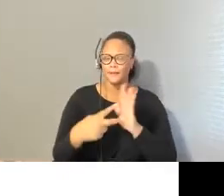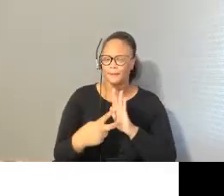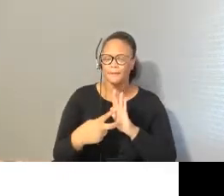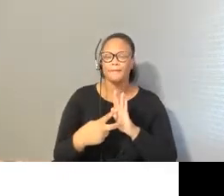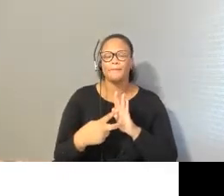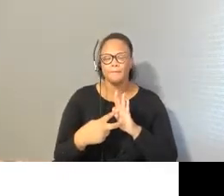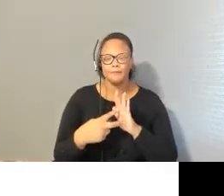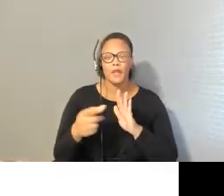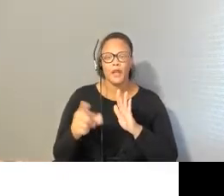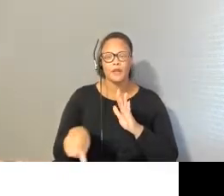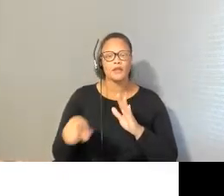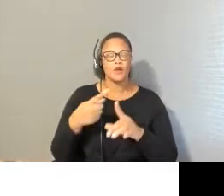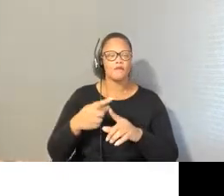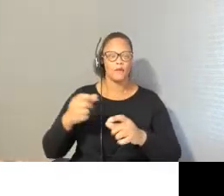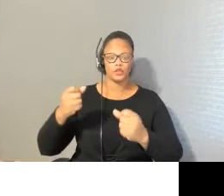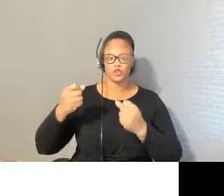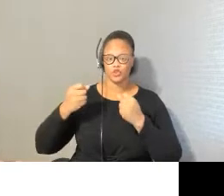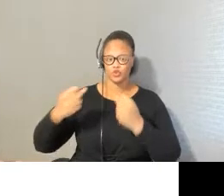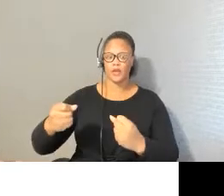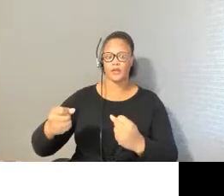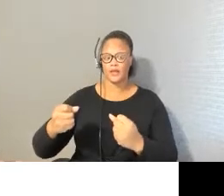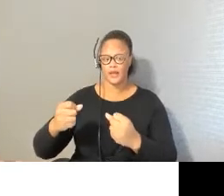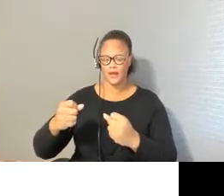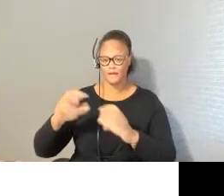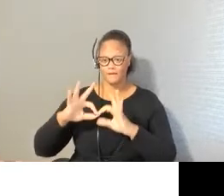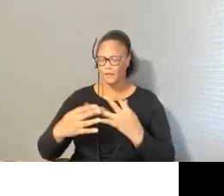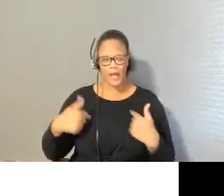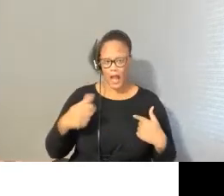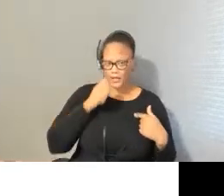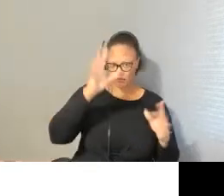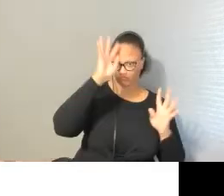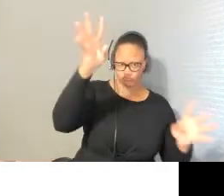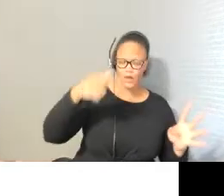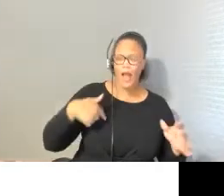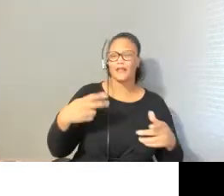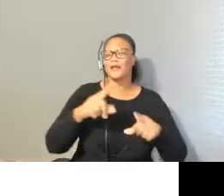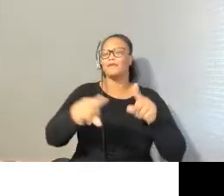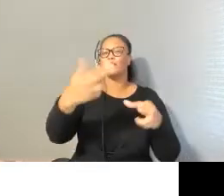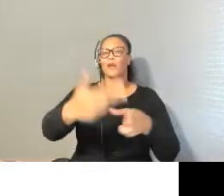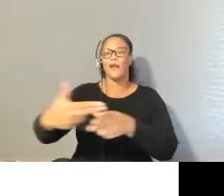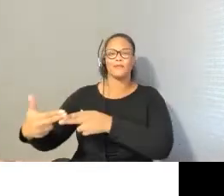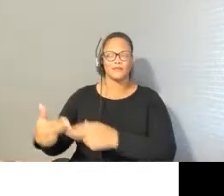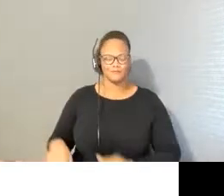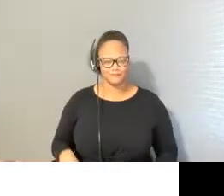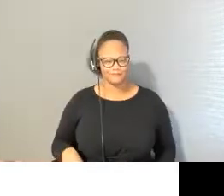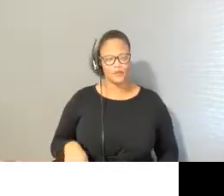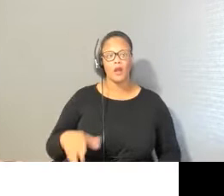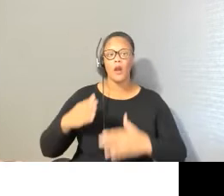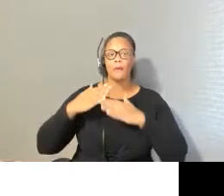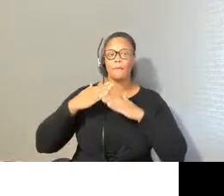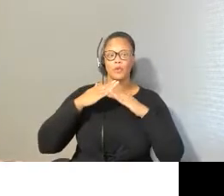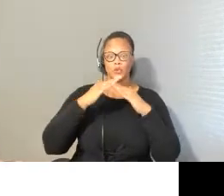from Strengthening Families, okay? I didn't make these up. I just have some different names for them. But protective